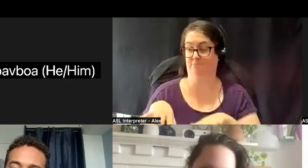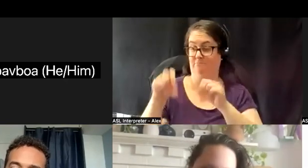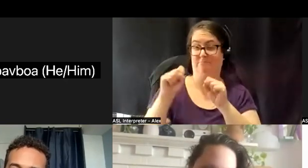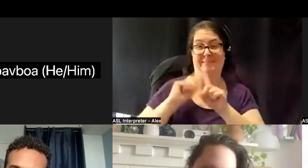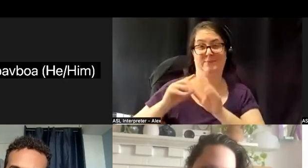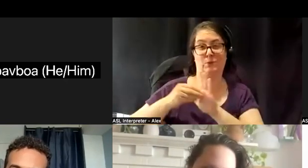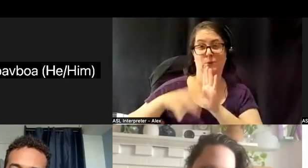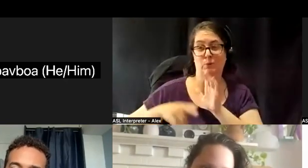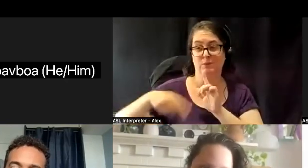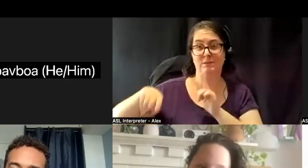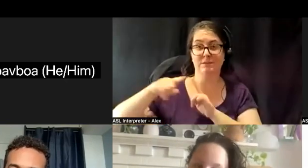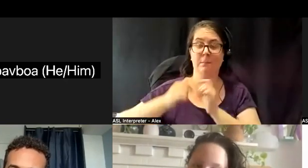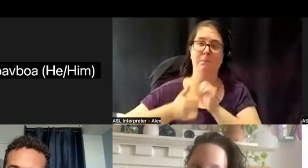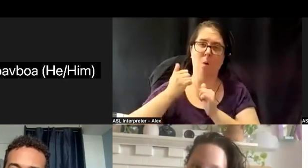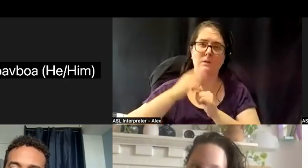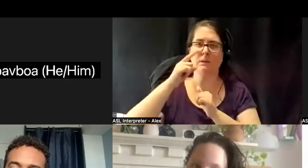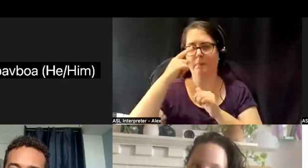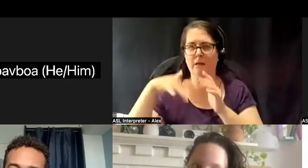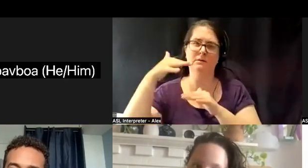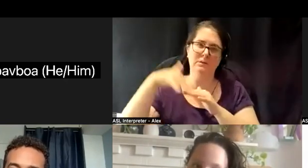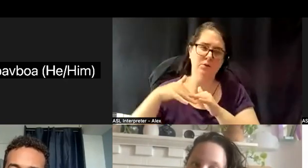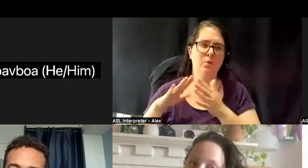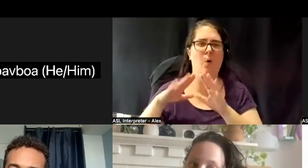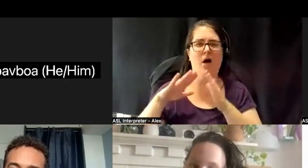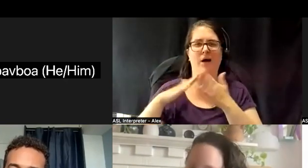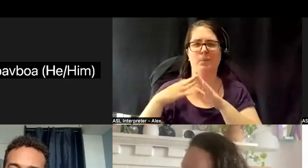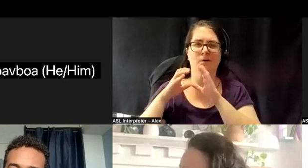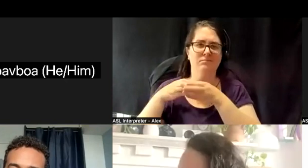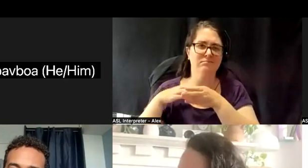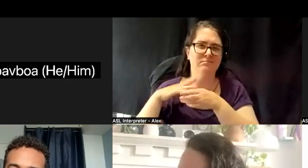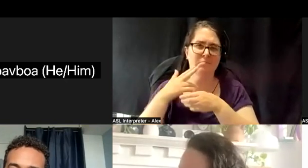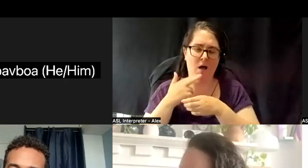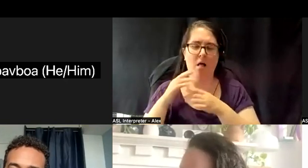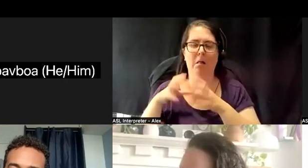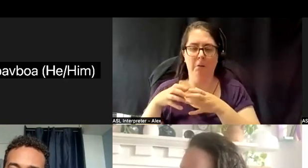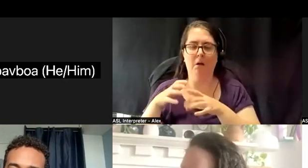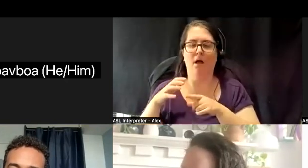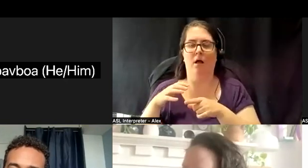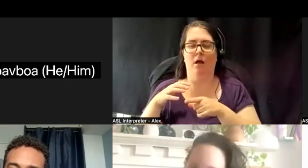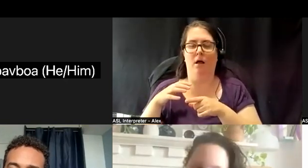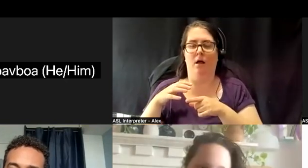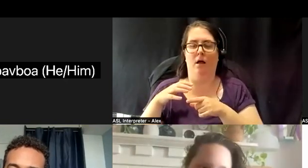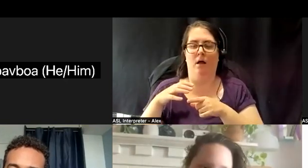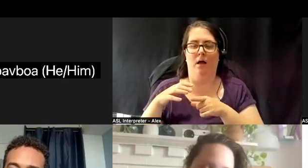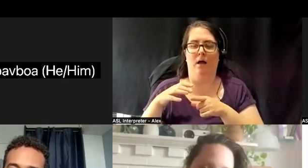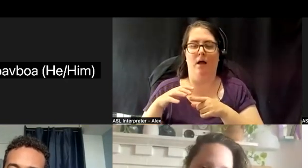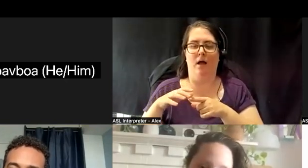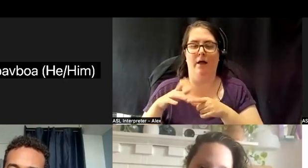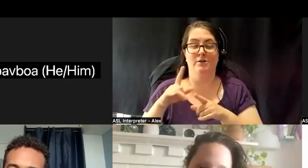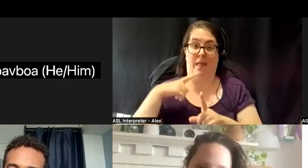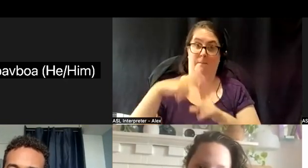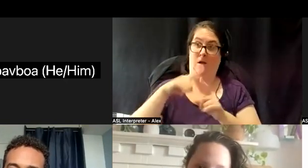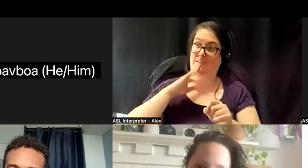backgrounds, like primarily from Black, Indigenous, and racialized communities. And just the process of affirmation is an